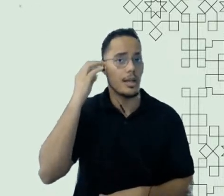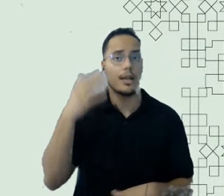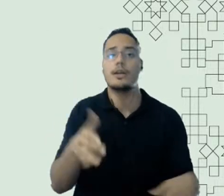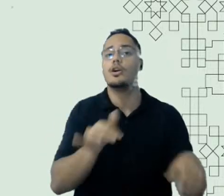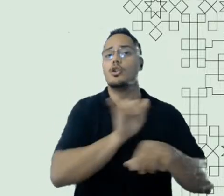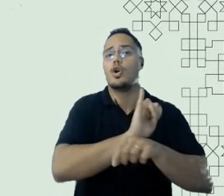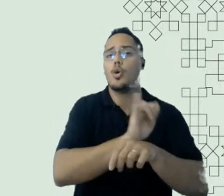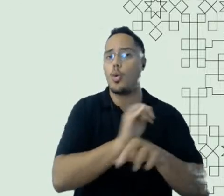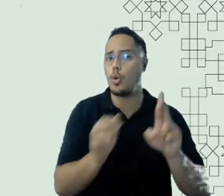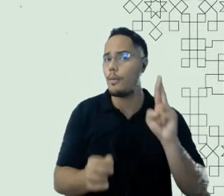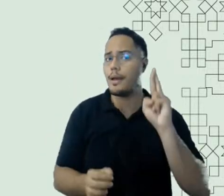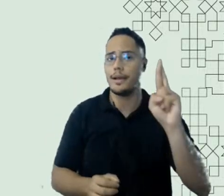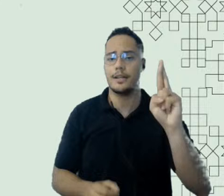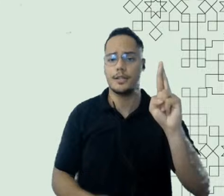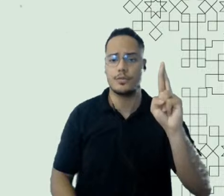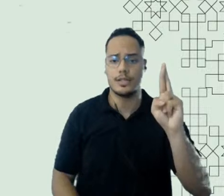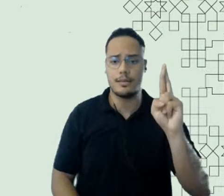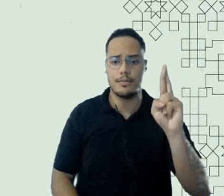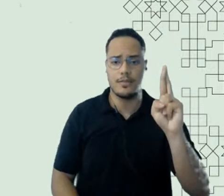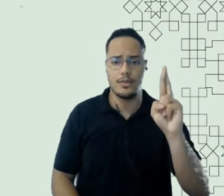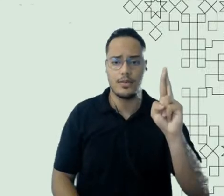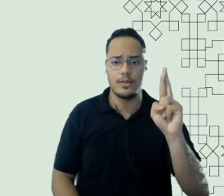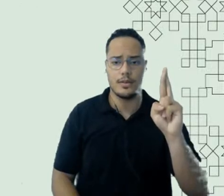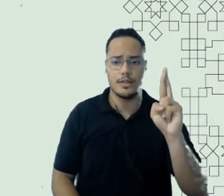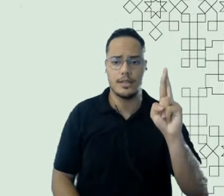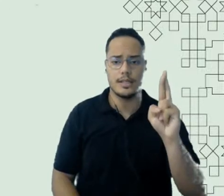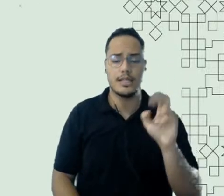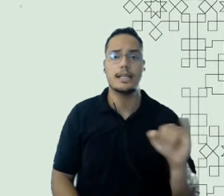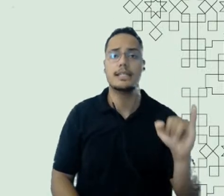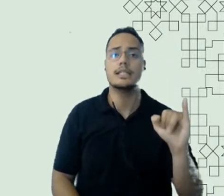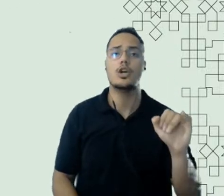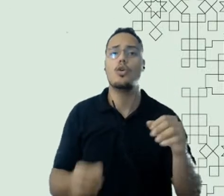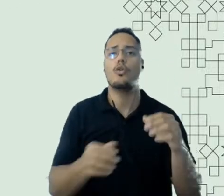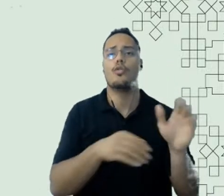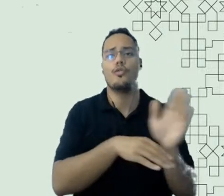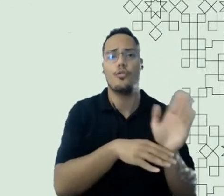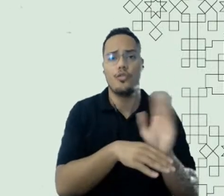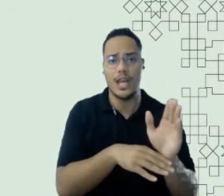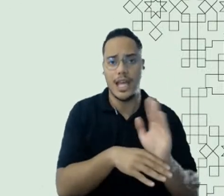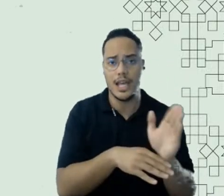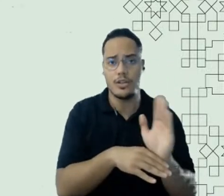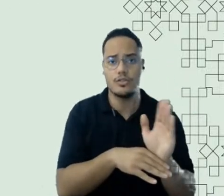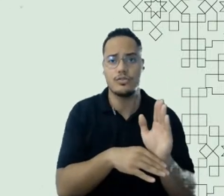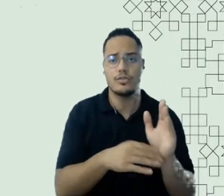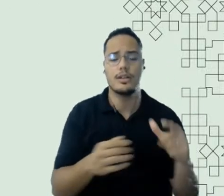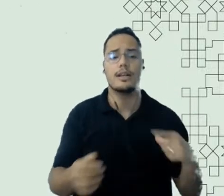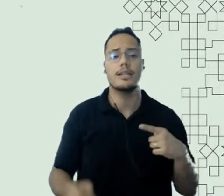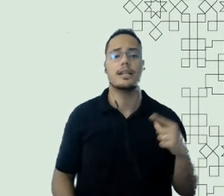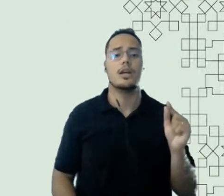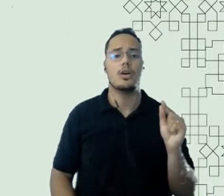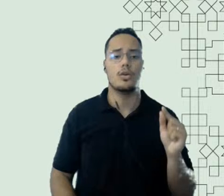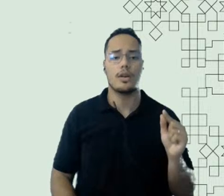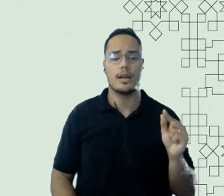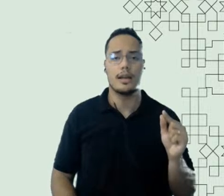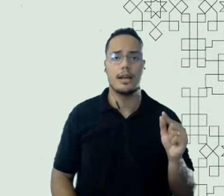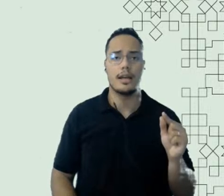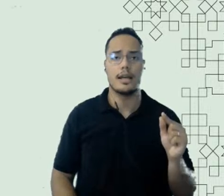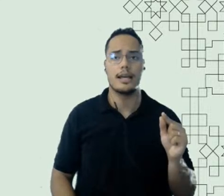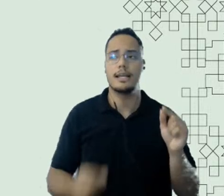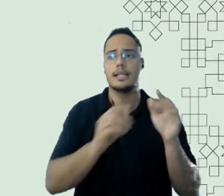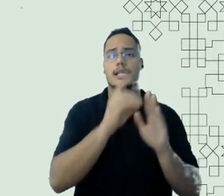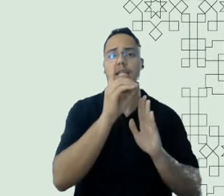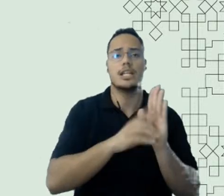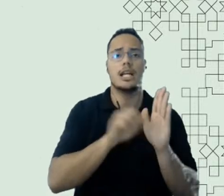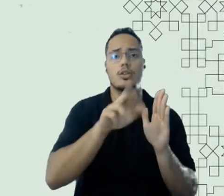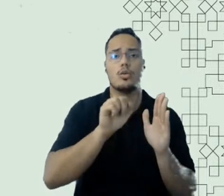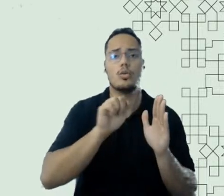copyrighted material. It was only obliged to answer to injunctions and to notice and take down from copyright owners,